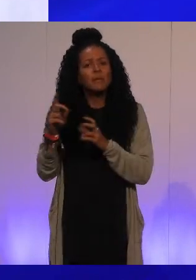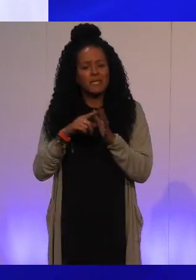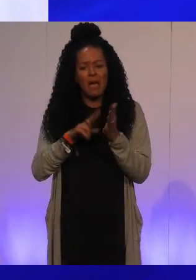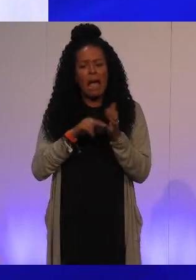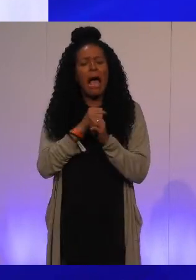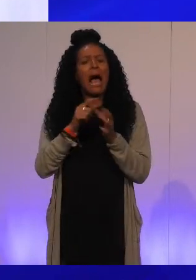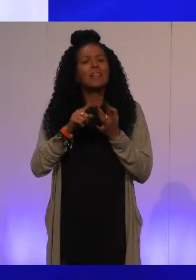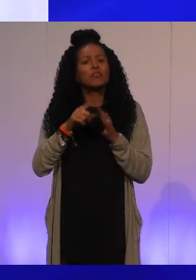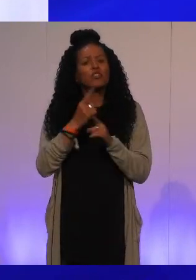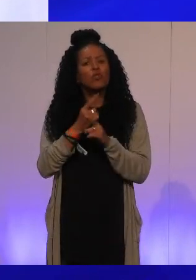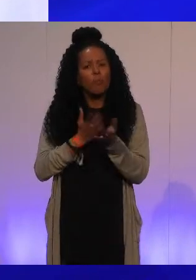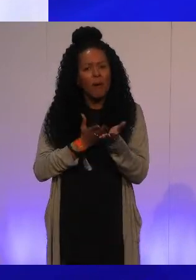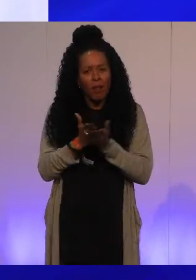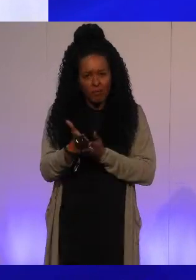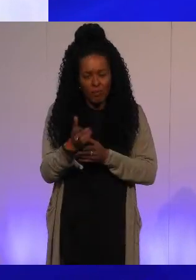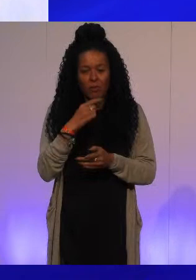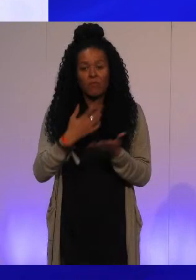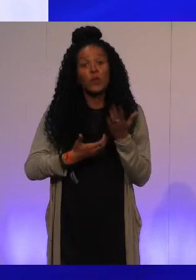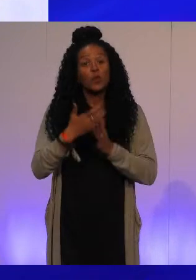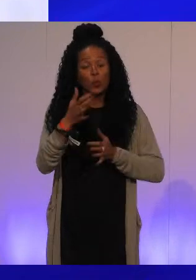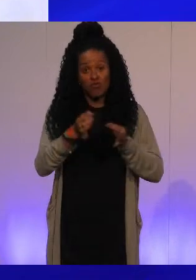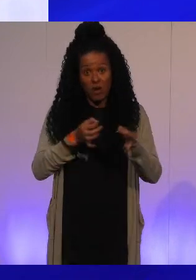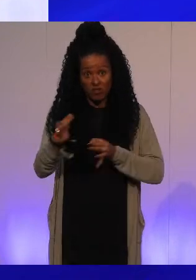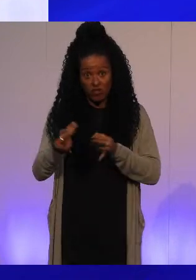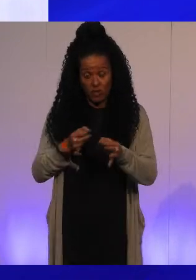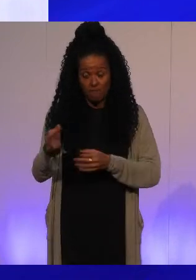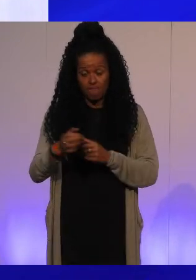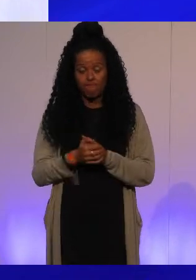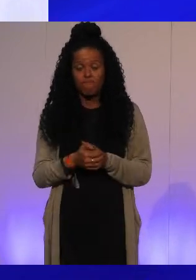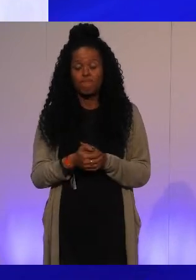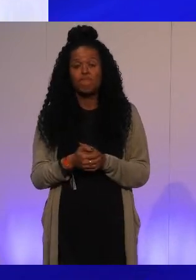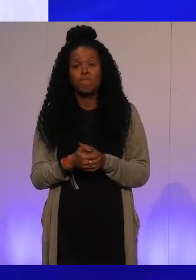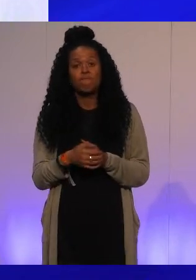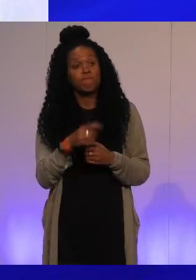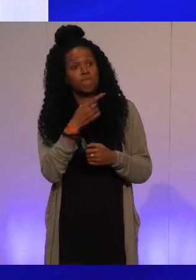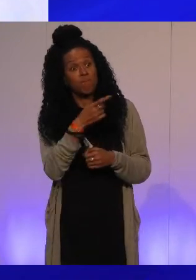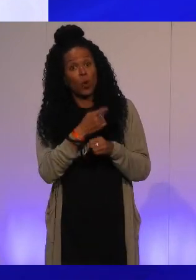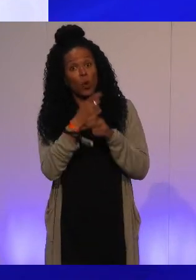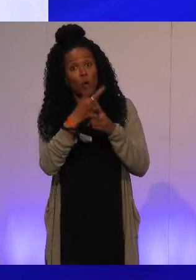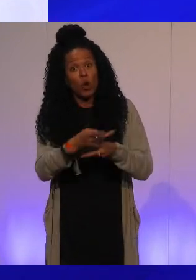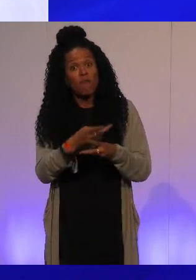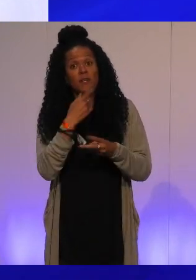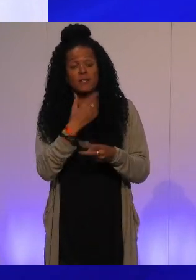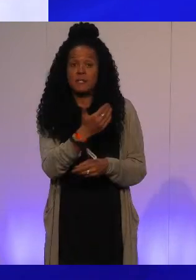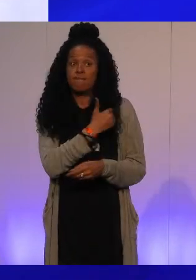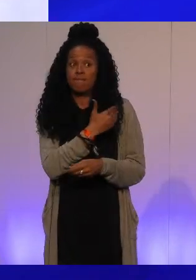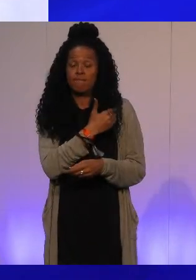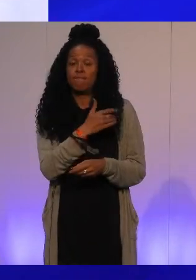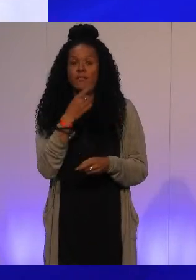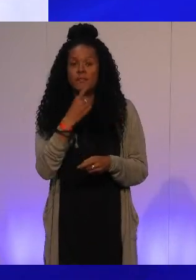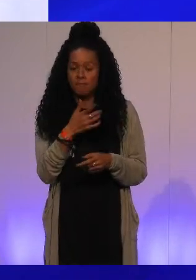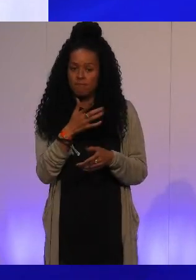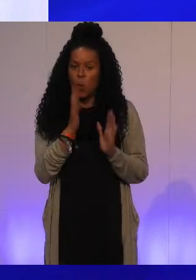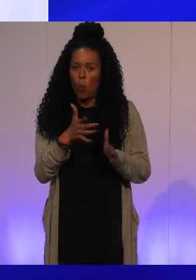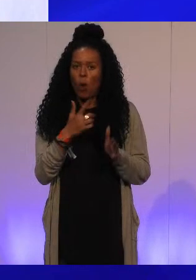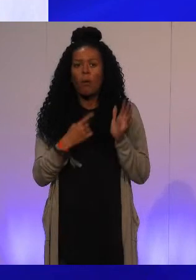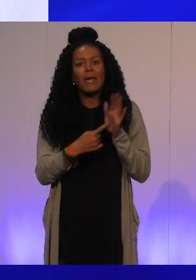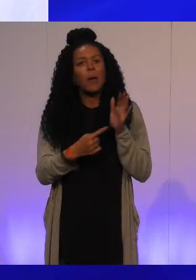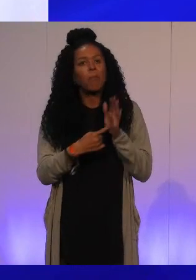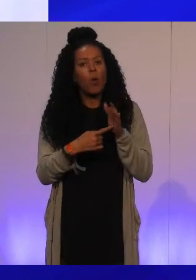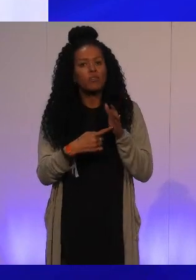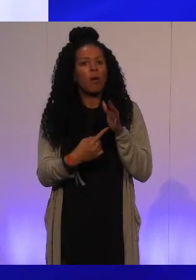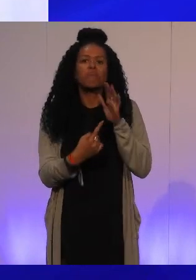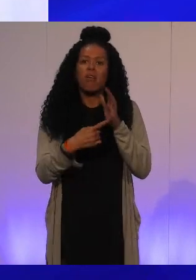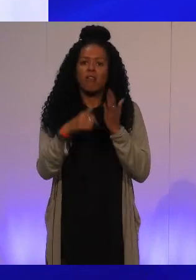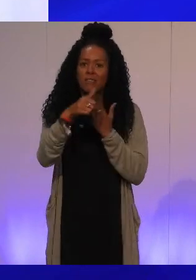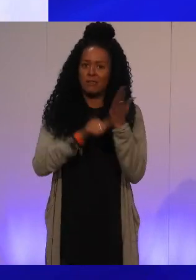tonight of our new strategy, and they have put us on notice of what's going to be particularly important to them.